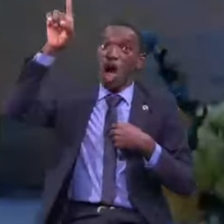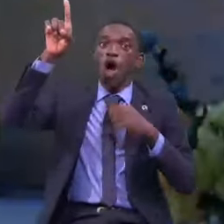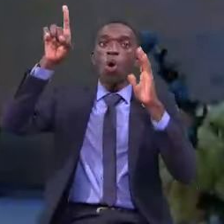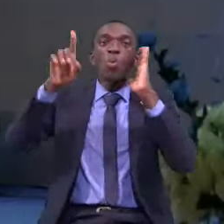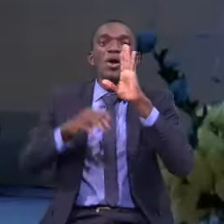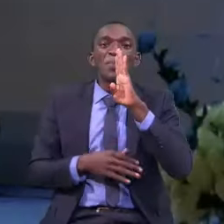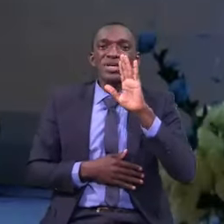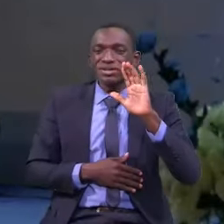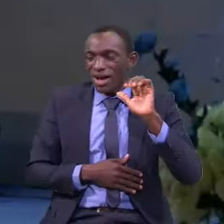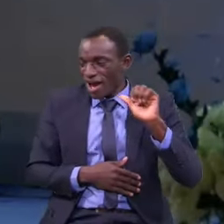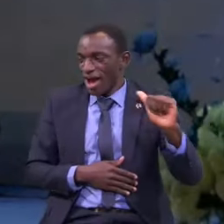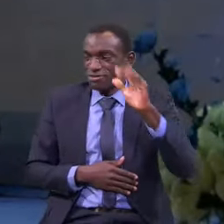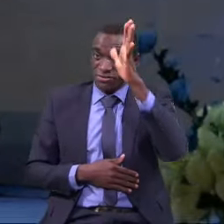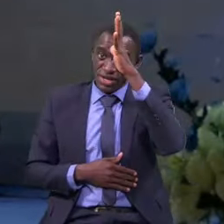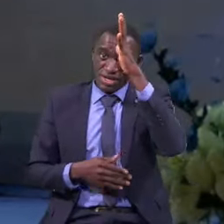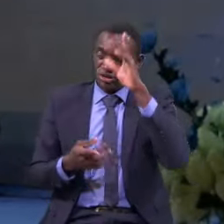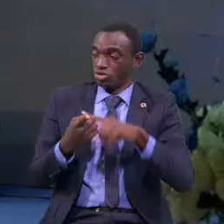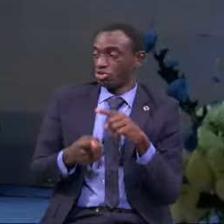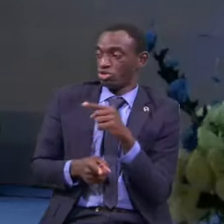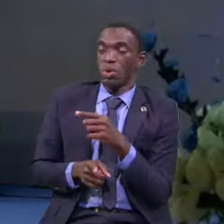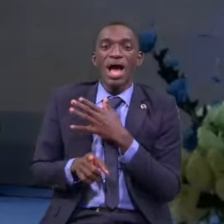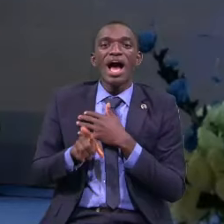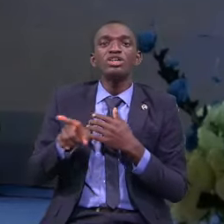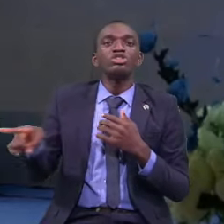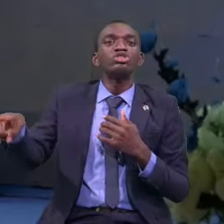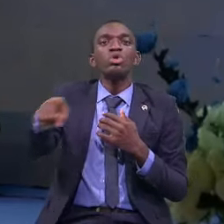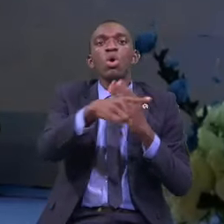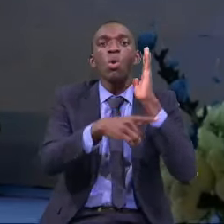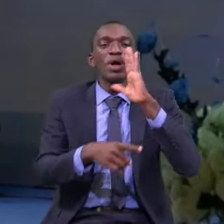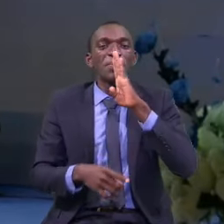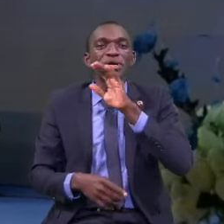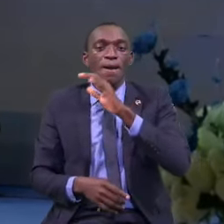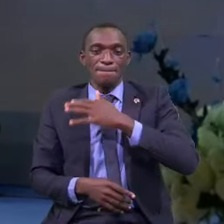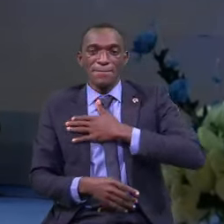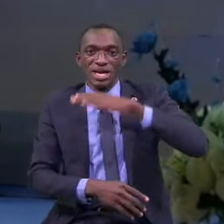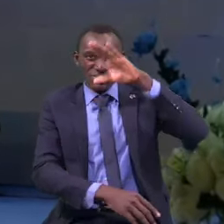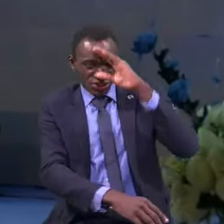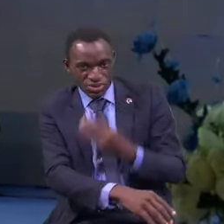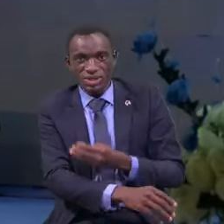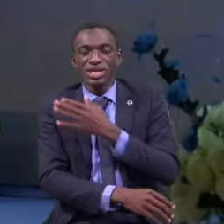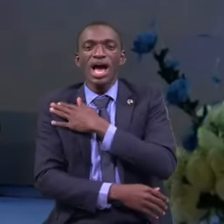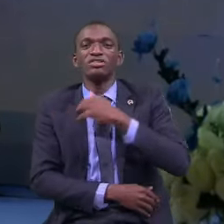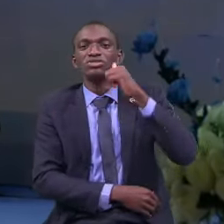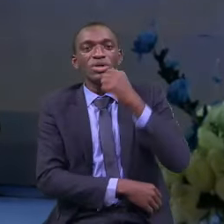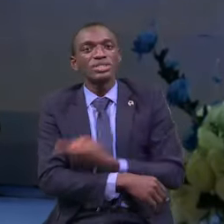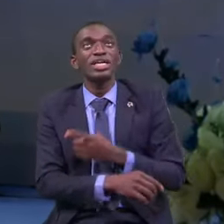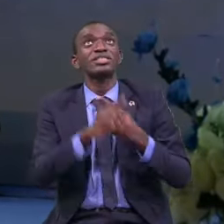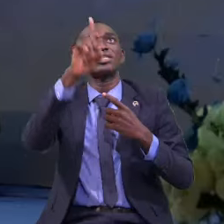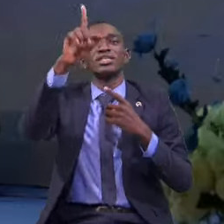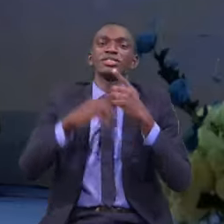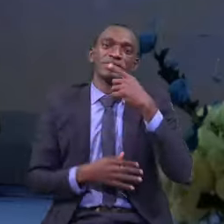and ye shall be my sons and my daughters, says the Lord Almighty.